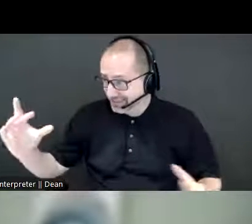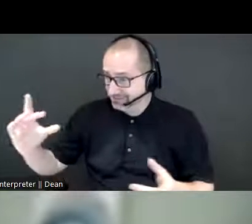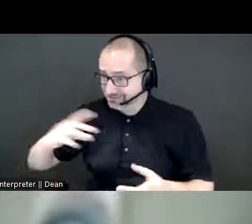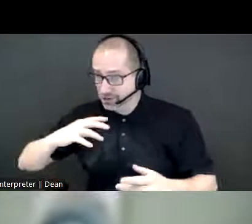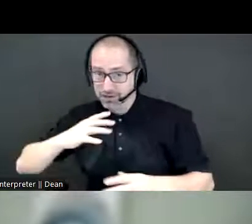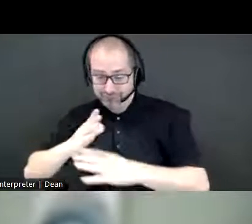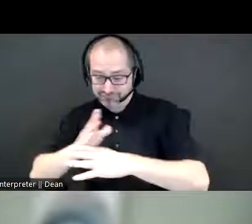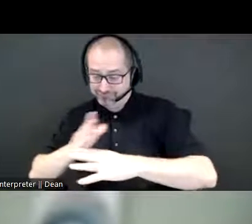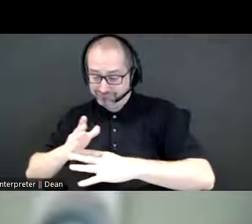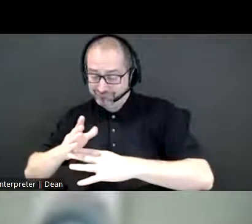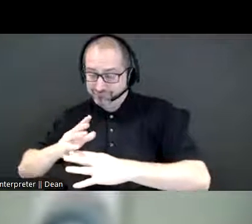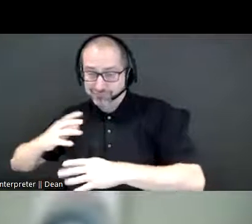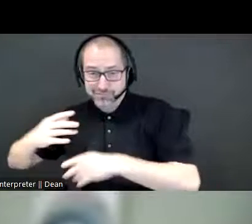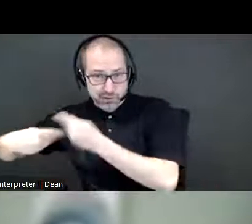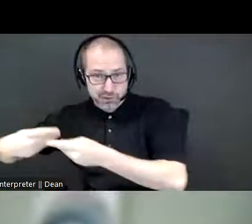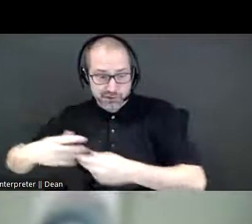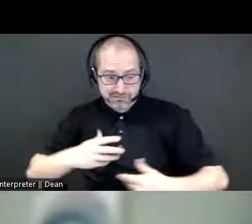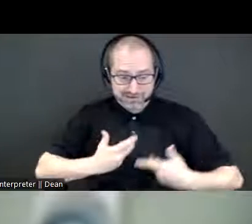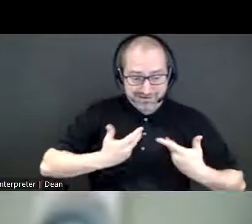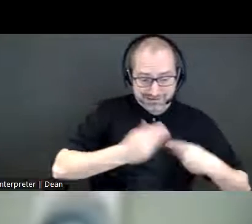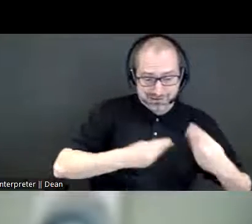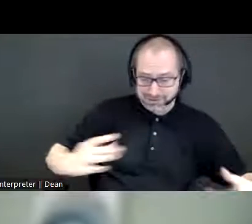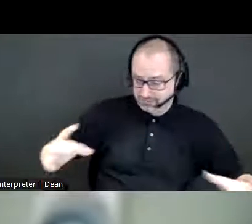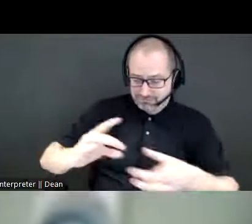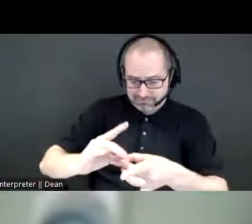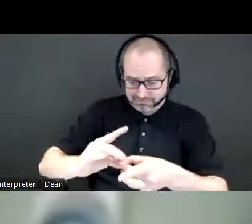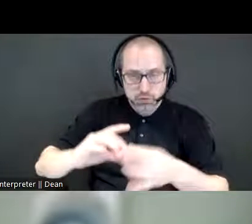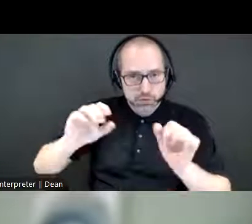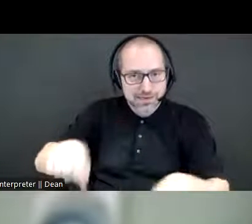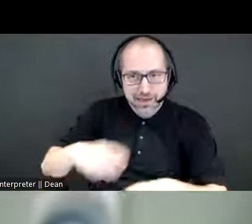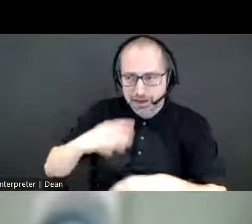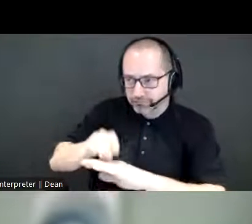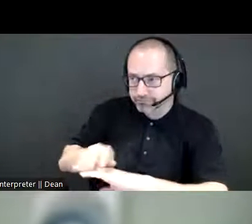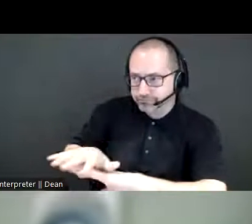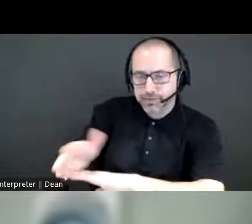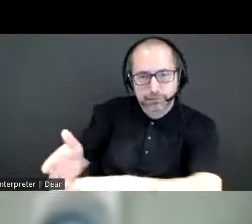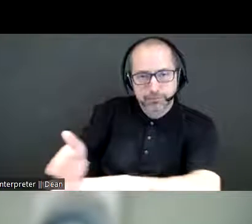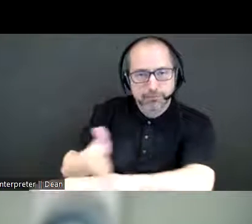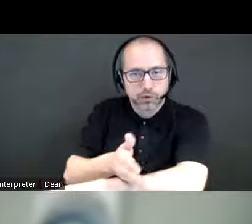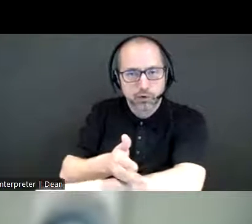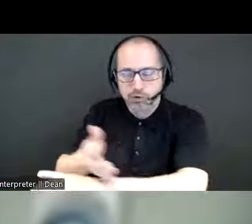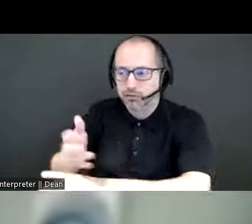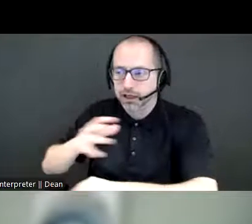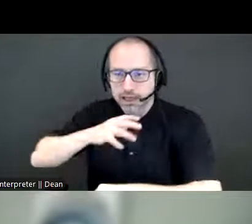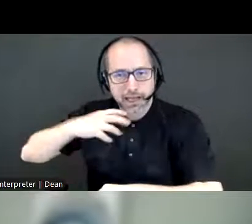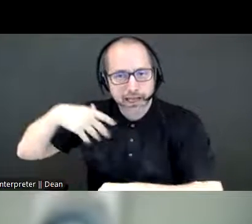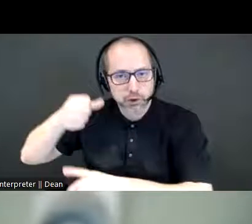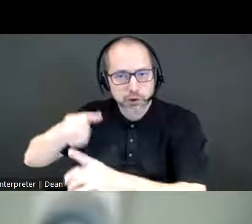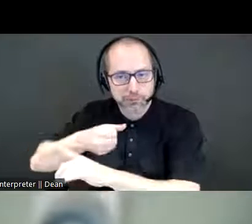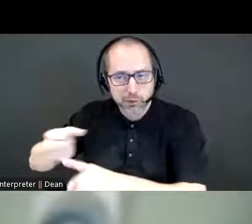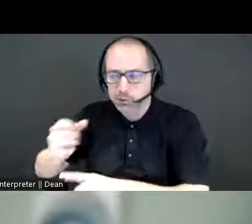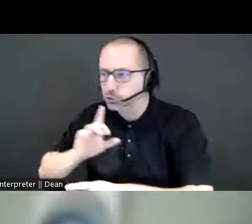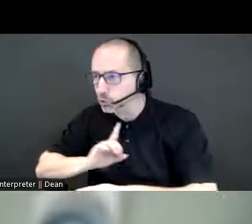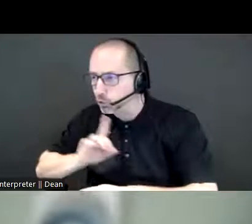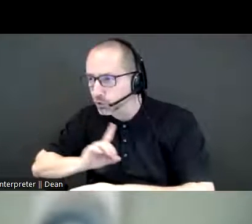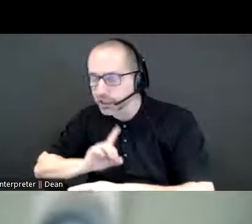can contribute to the prevention of elder abuse and loneliness. So IG Day is now